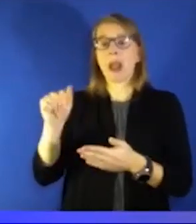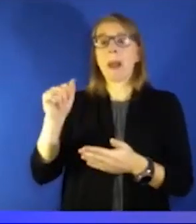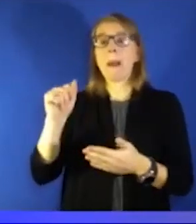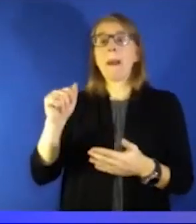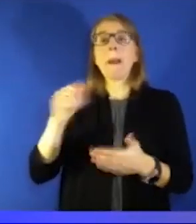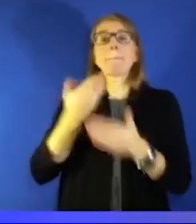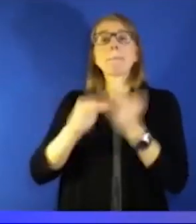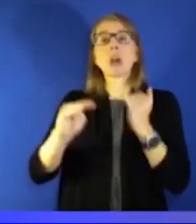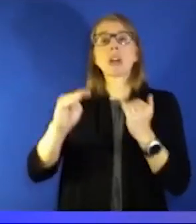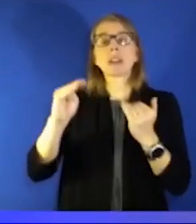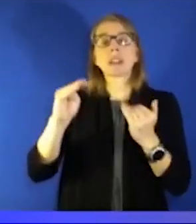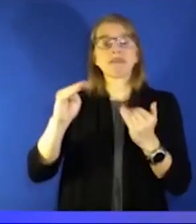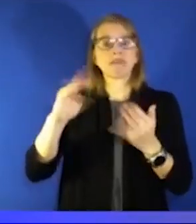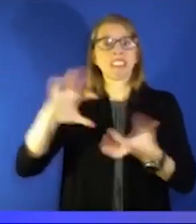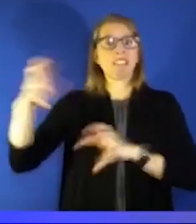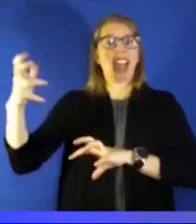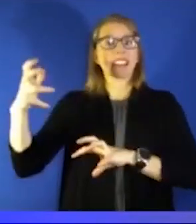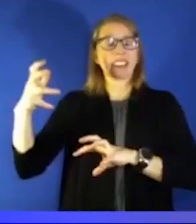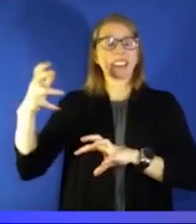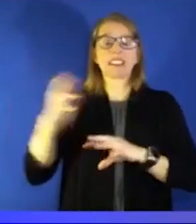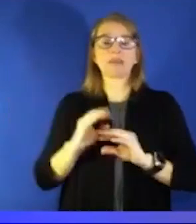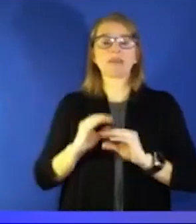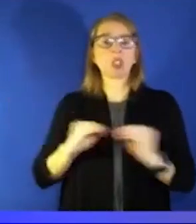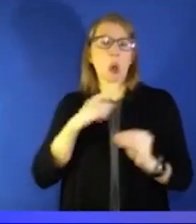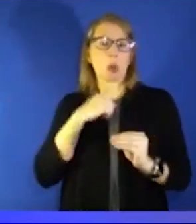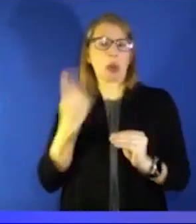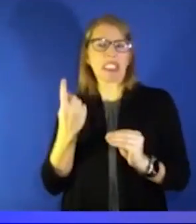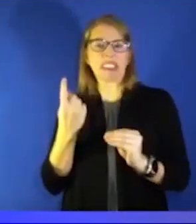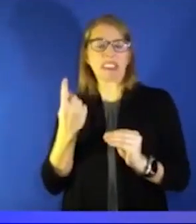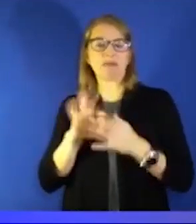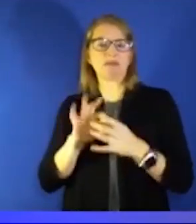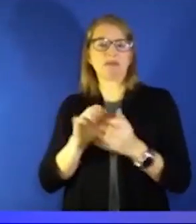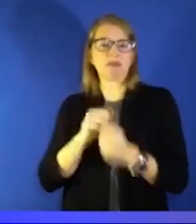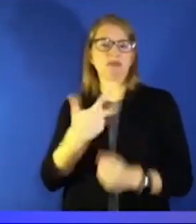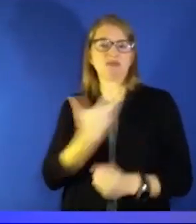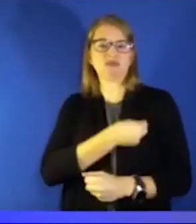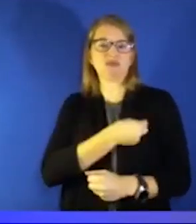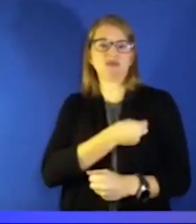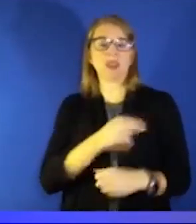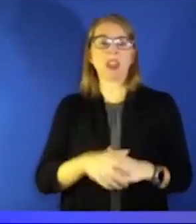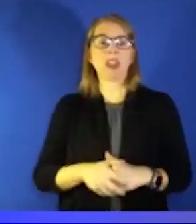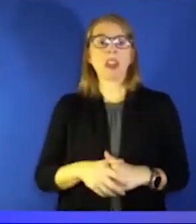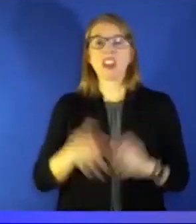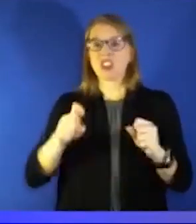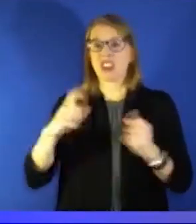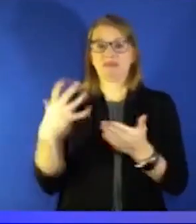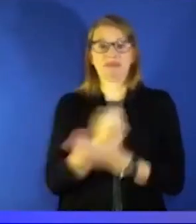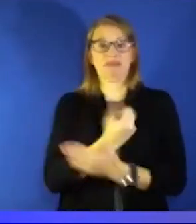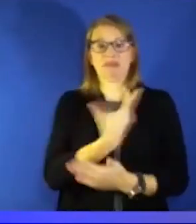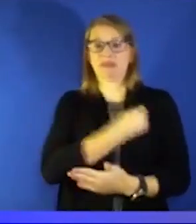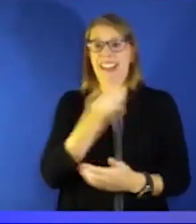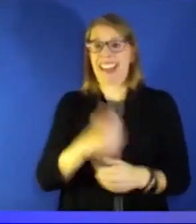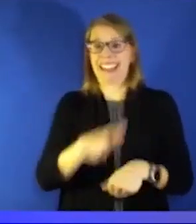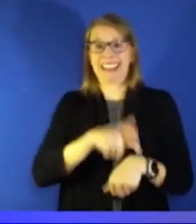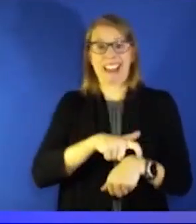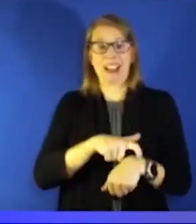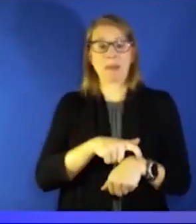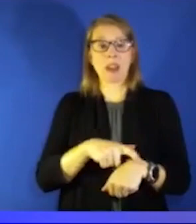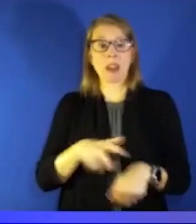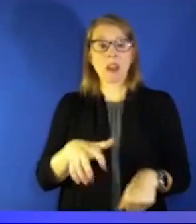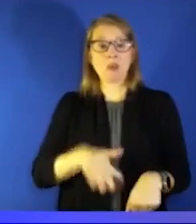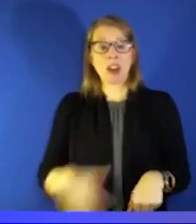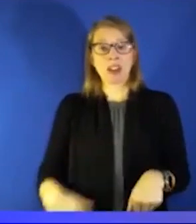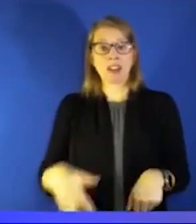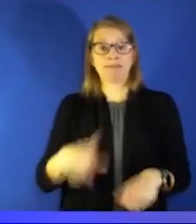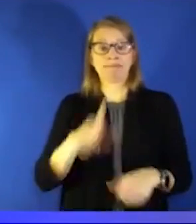that type of thing, and there's no risk. So really you should get it any time. Pregnancy is frequently an opportunity to get caught